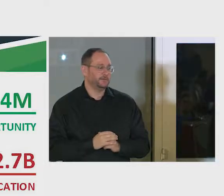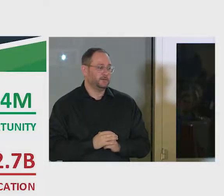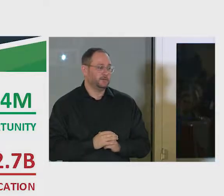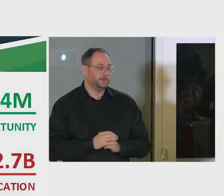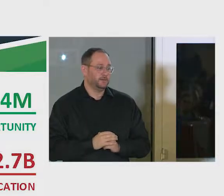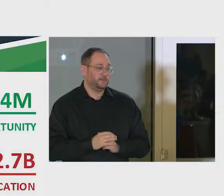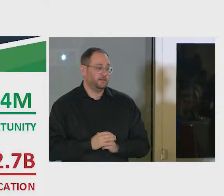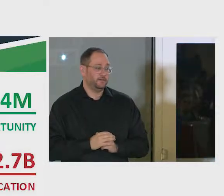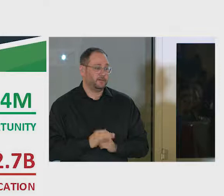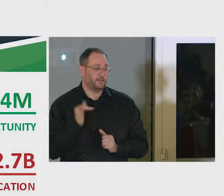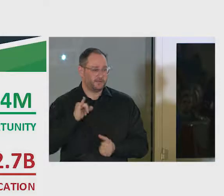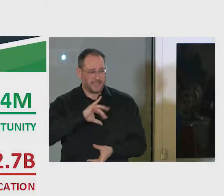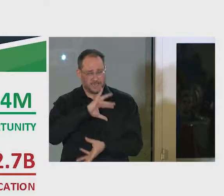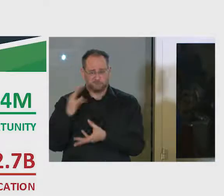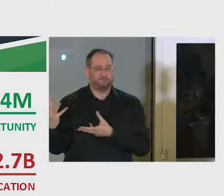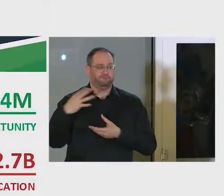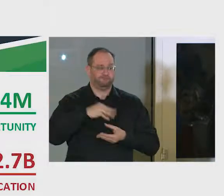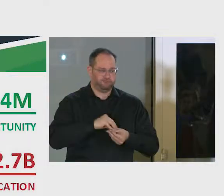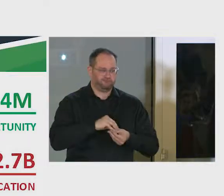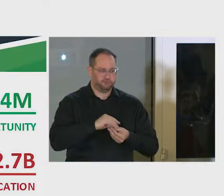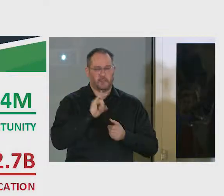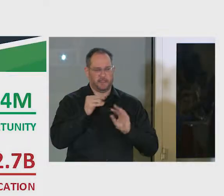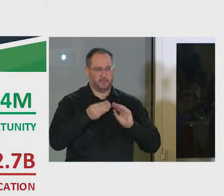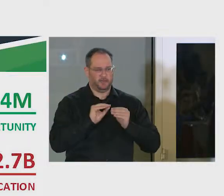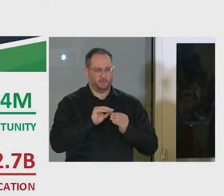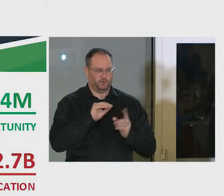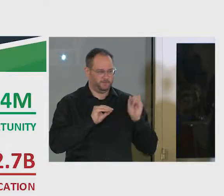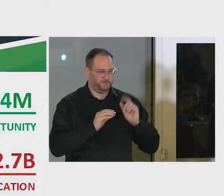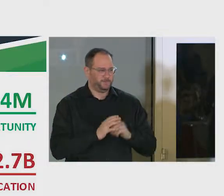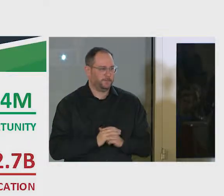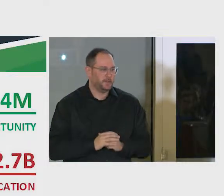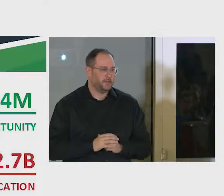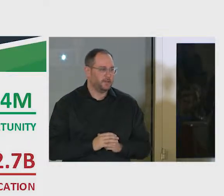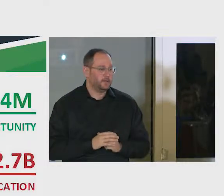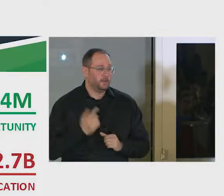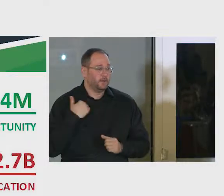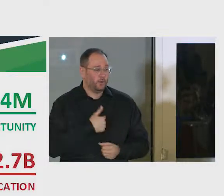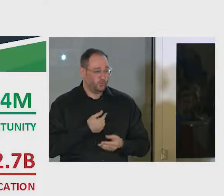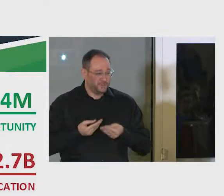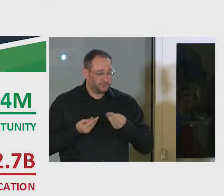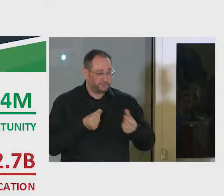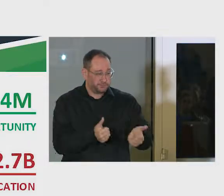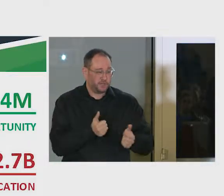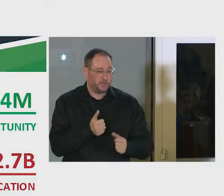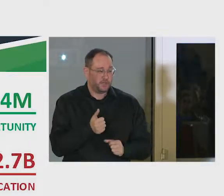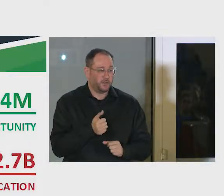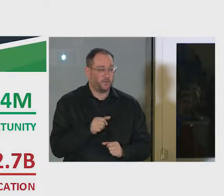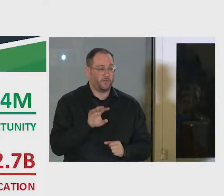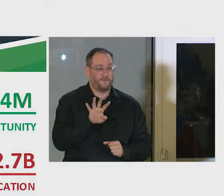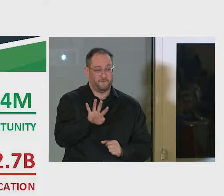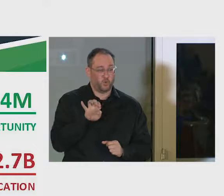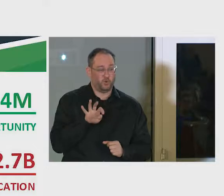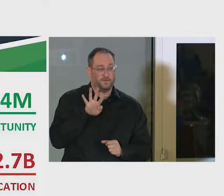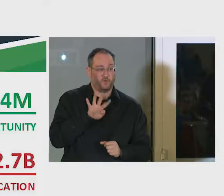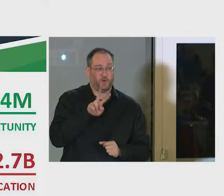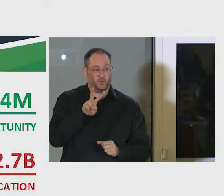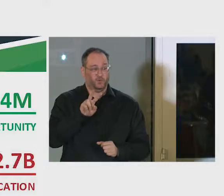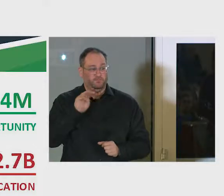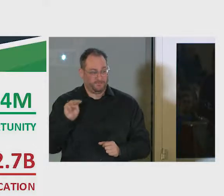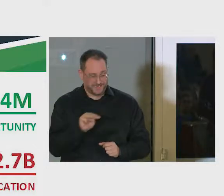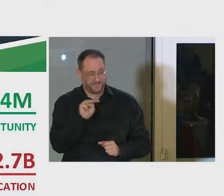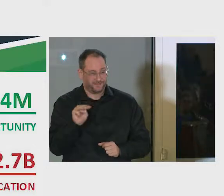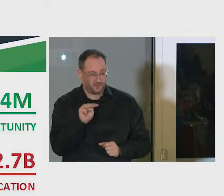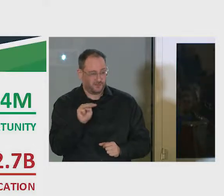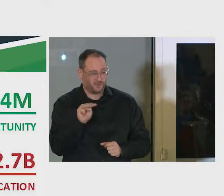is what's in our 14.6. And then we spend about $442 million on jobs and economic opportunity.